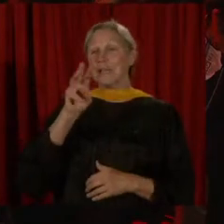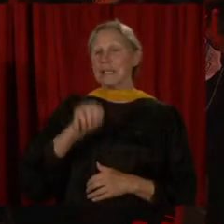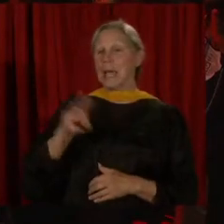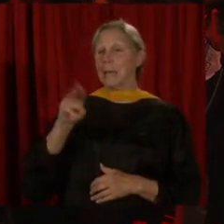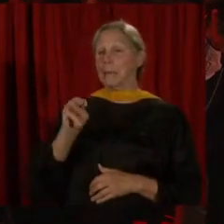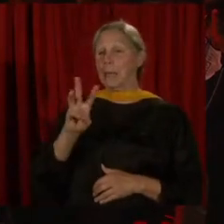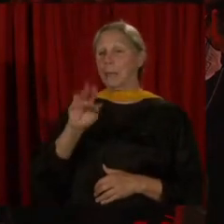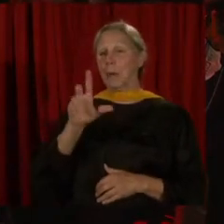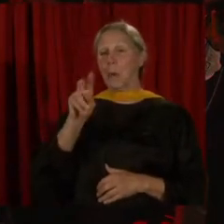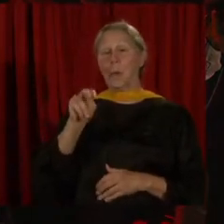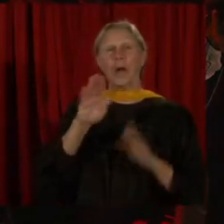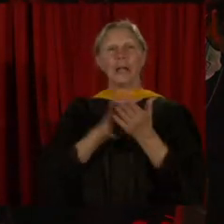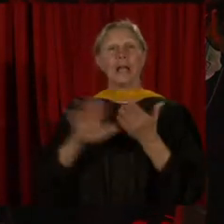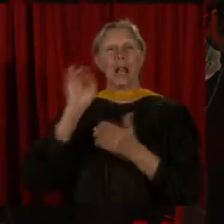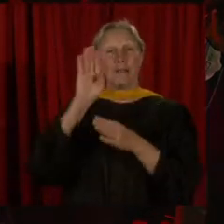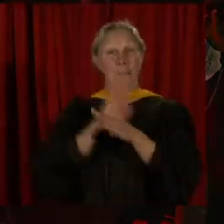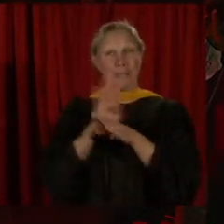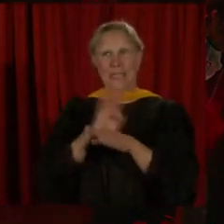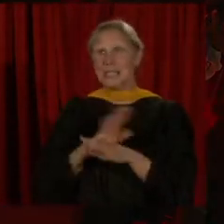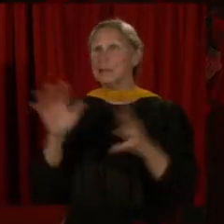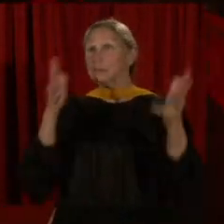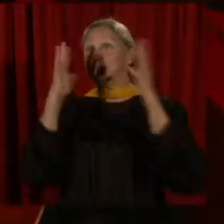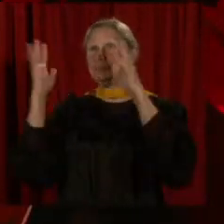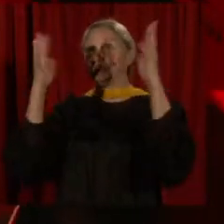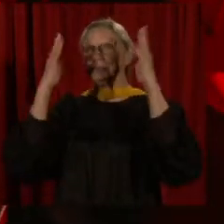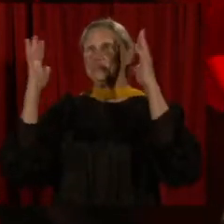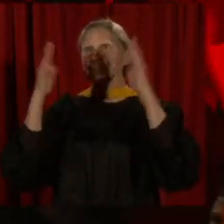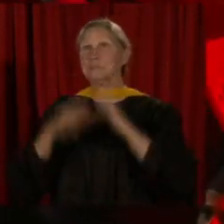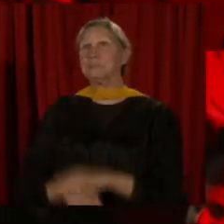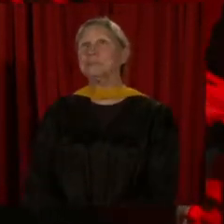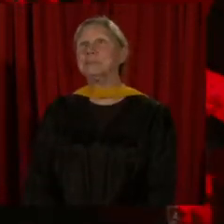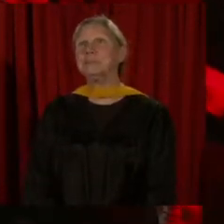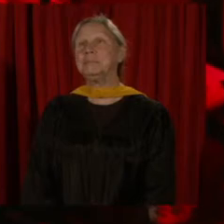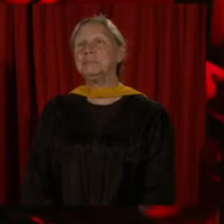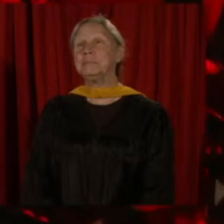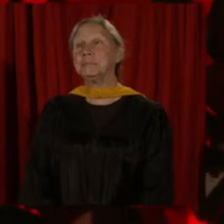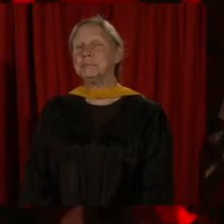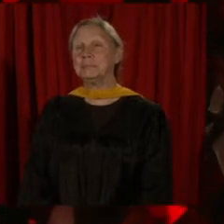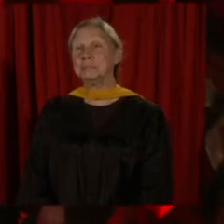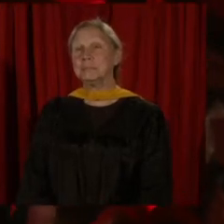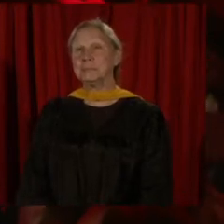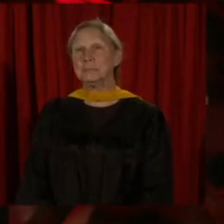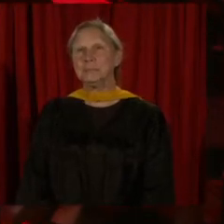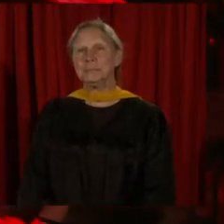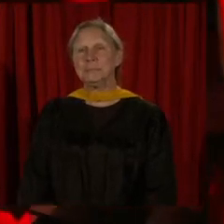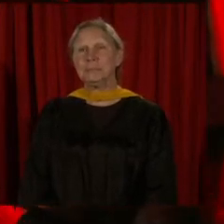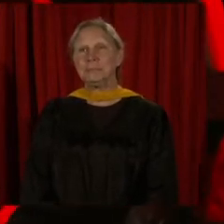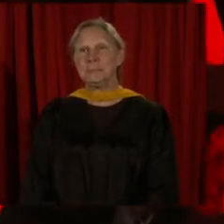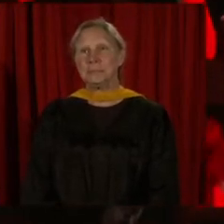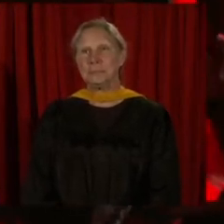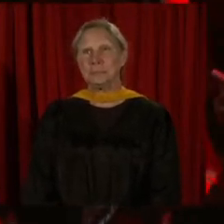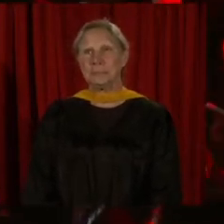Walton College of Business.